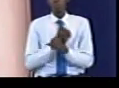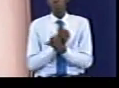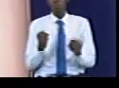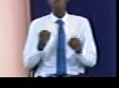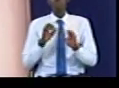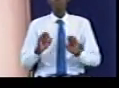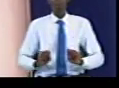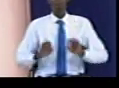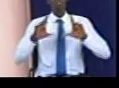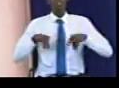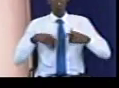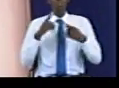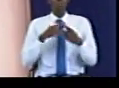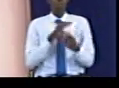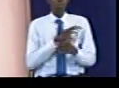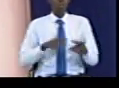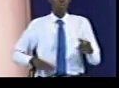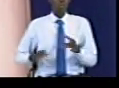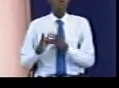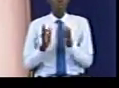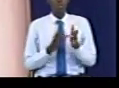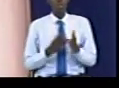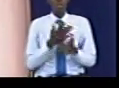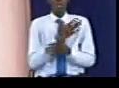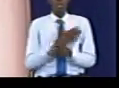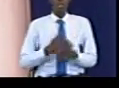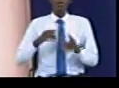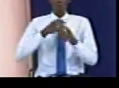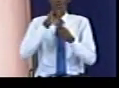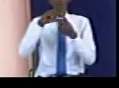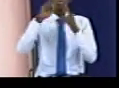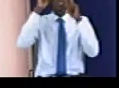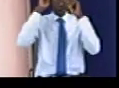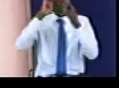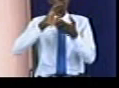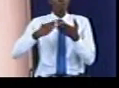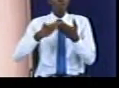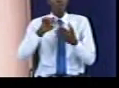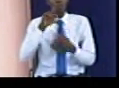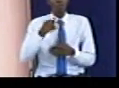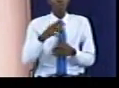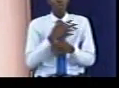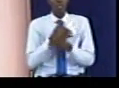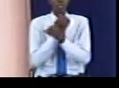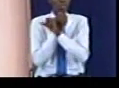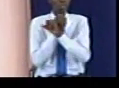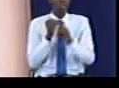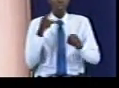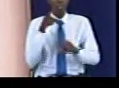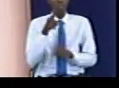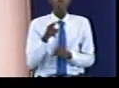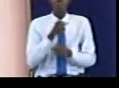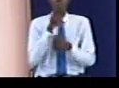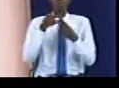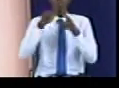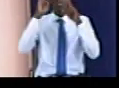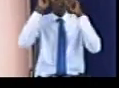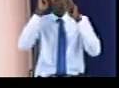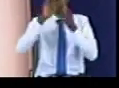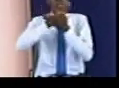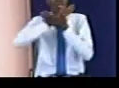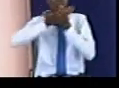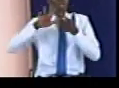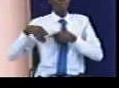and when he touches your life, and when he forgives your sins, and when he redeems you, and when he cleanses your heart, and when